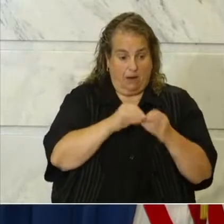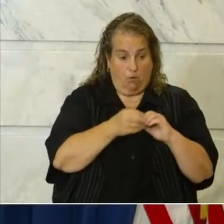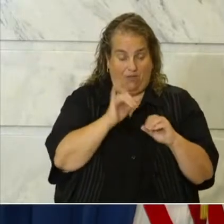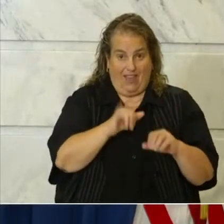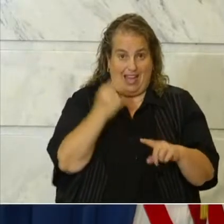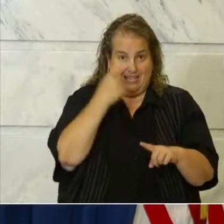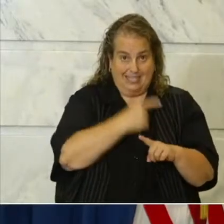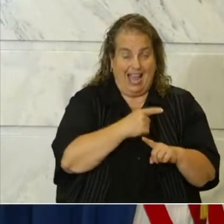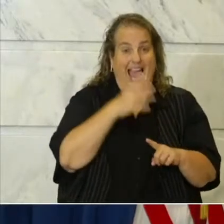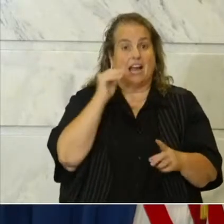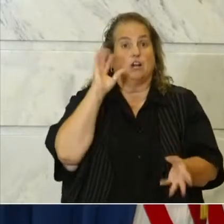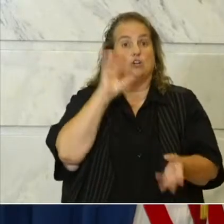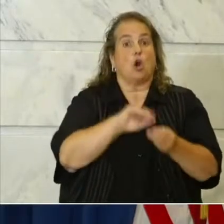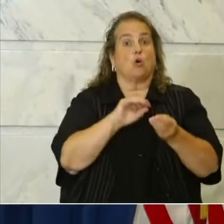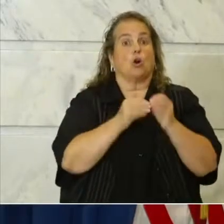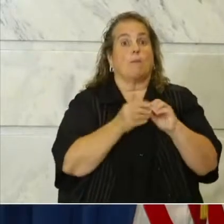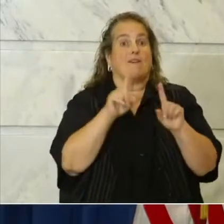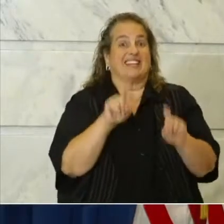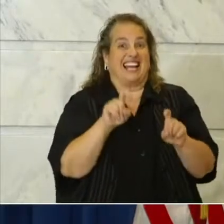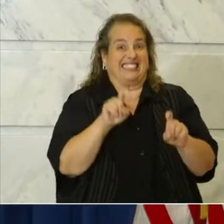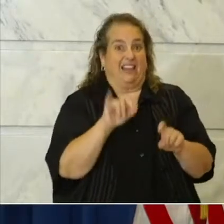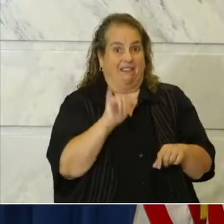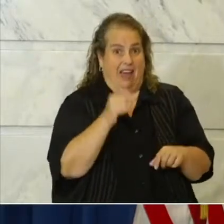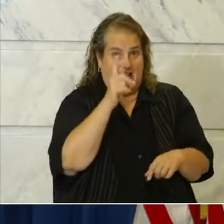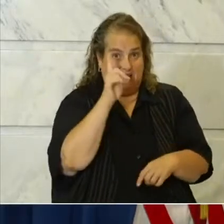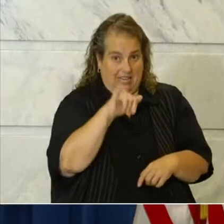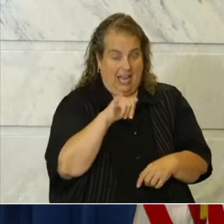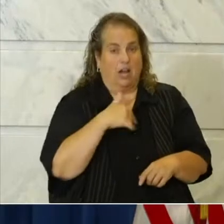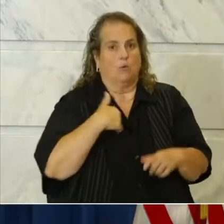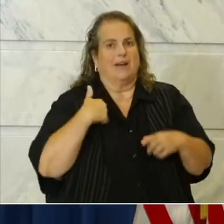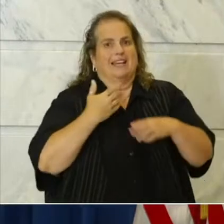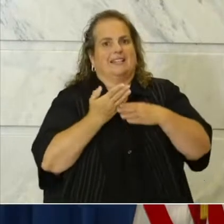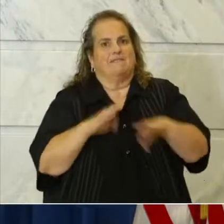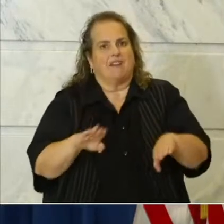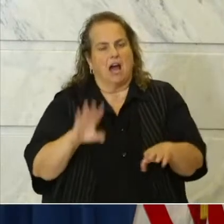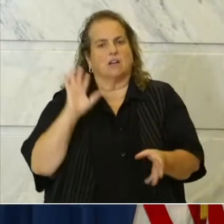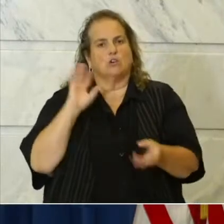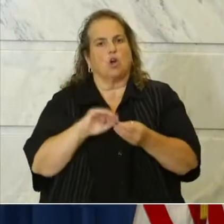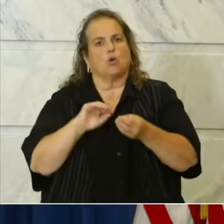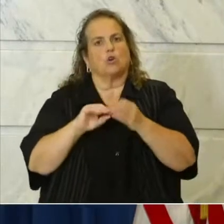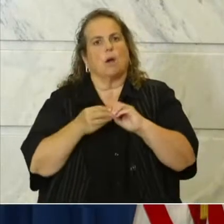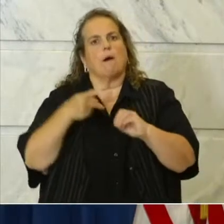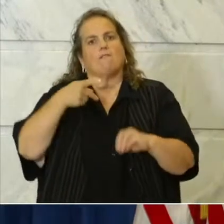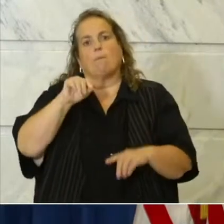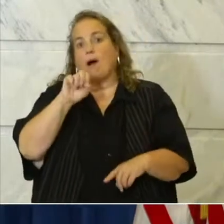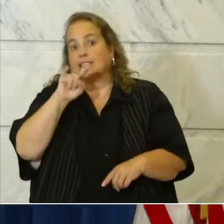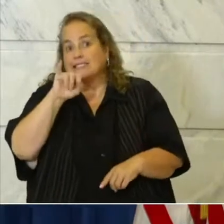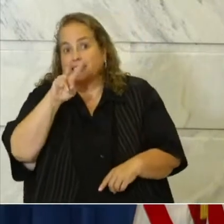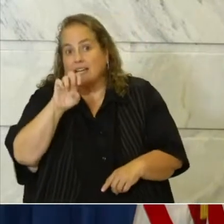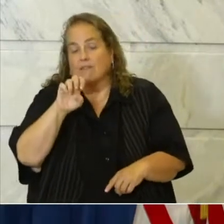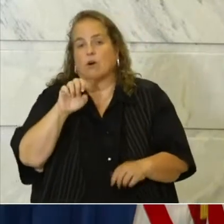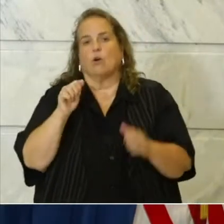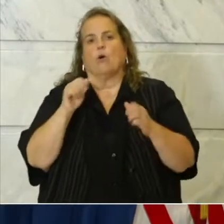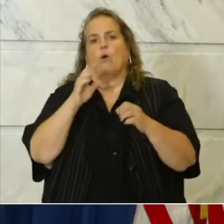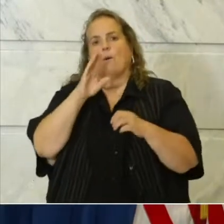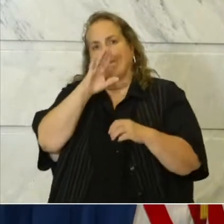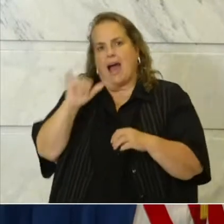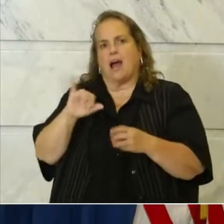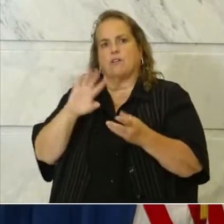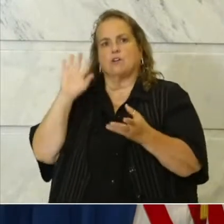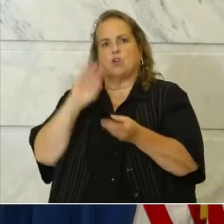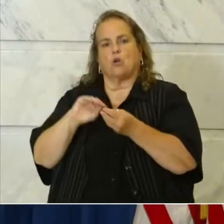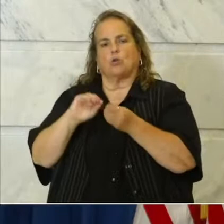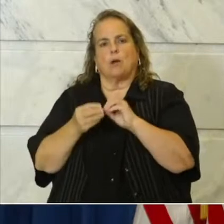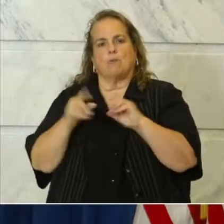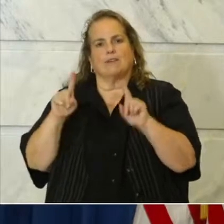number tested that day, and we divide the total number positive that day by the total number tested. Now, if you think through